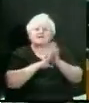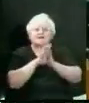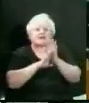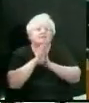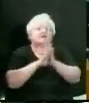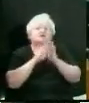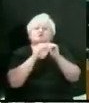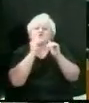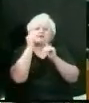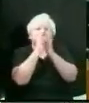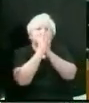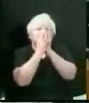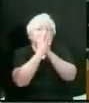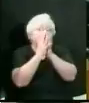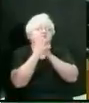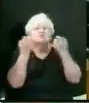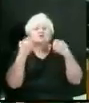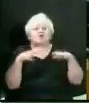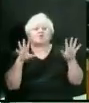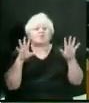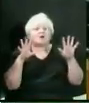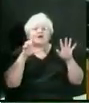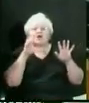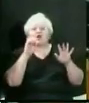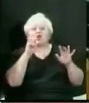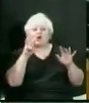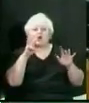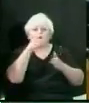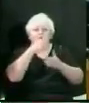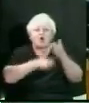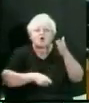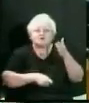traffic worse. We don't want these lower-cost